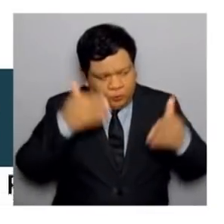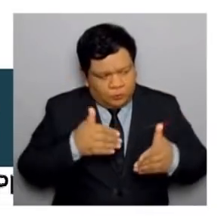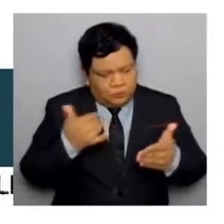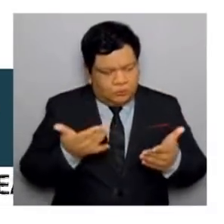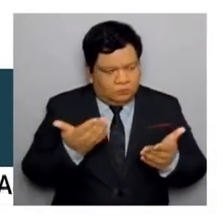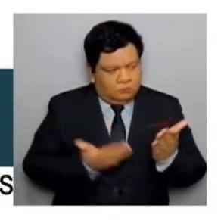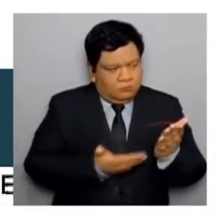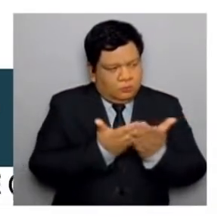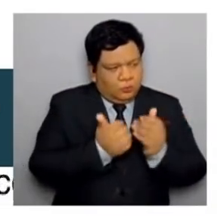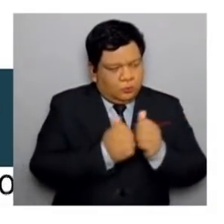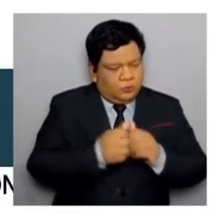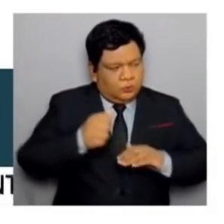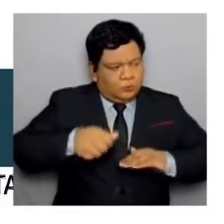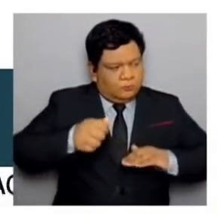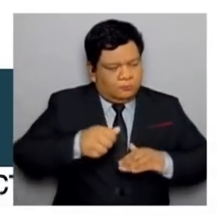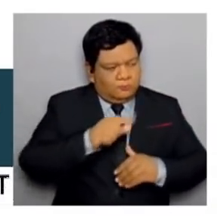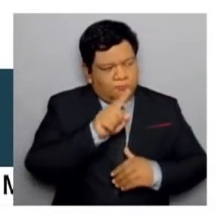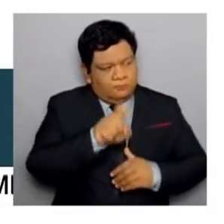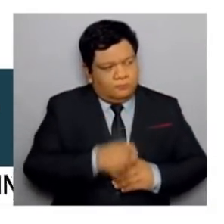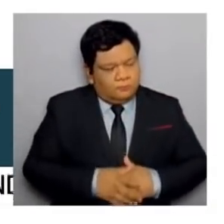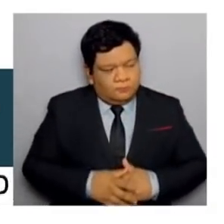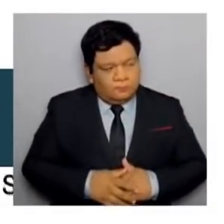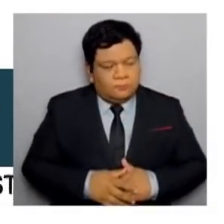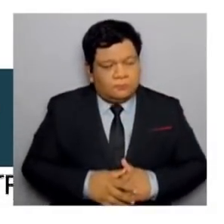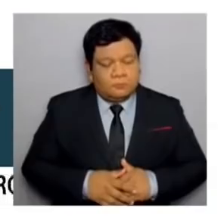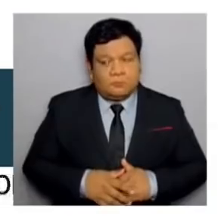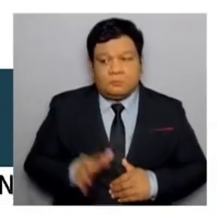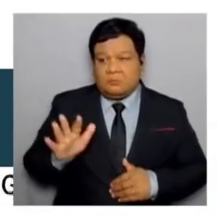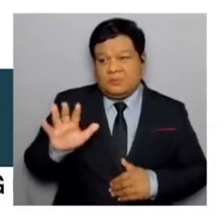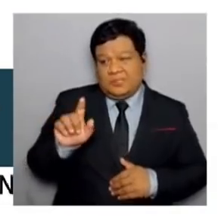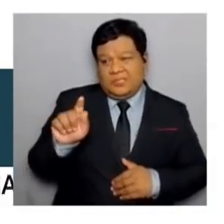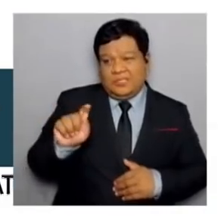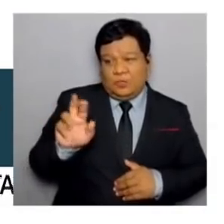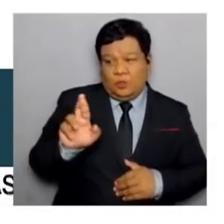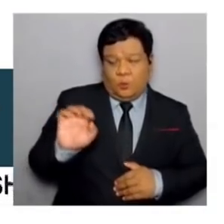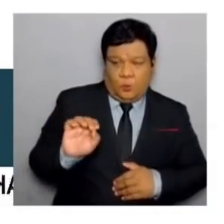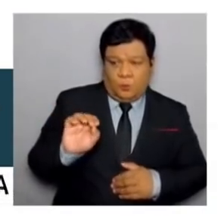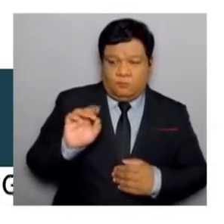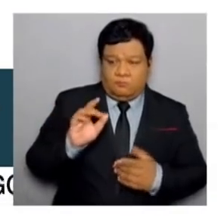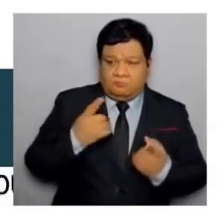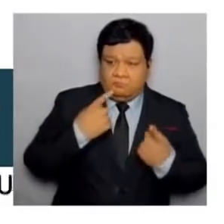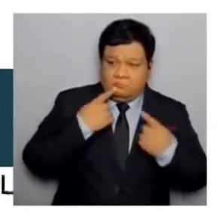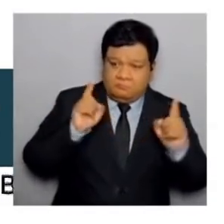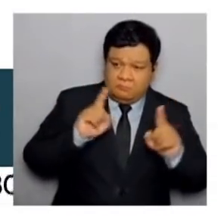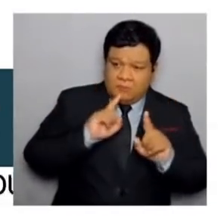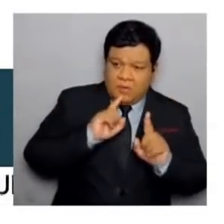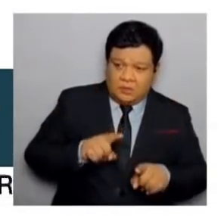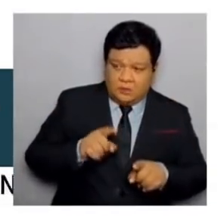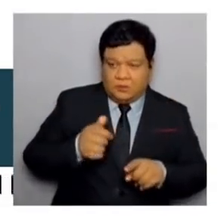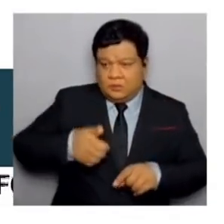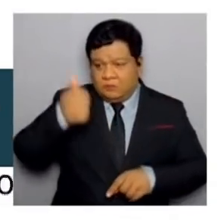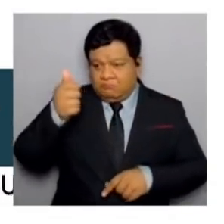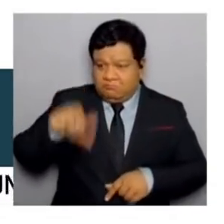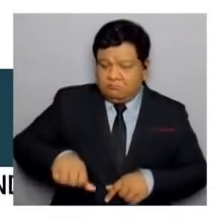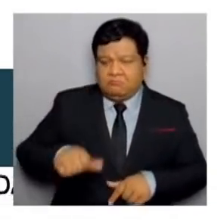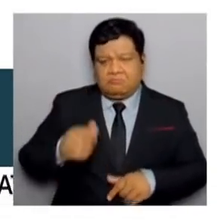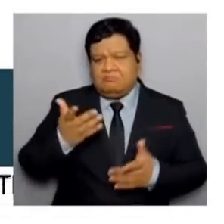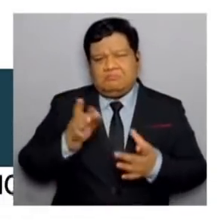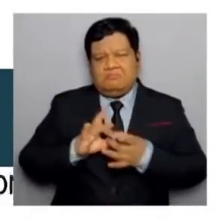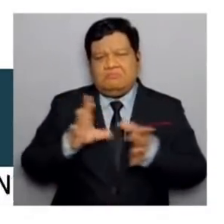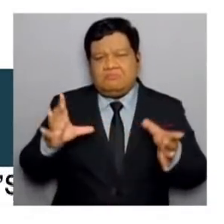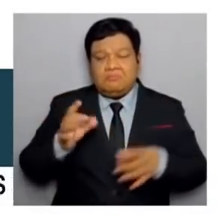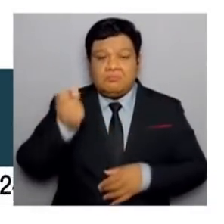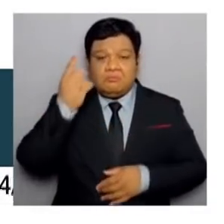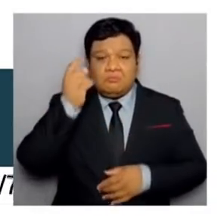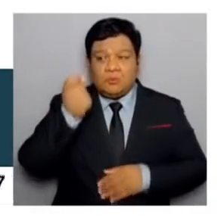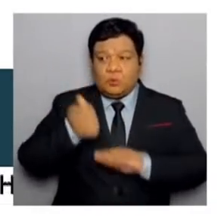court? Well, for me, the TRO, whether it will be granted or not, is irrelevant, because at the end of the day, the Supreme